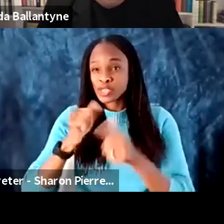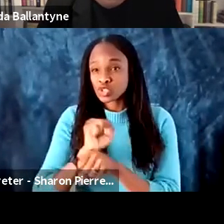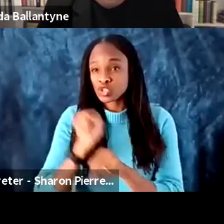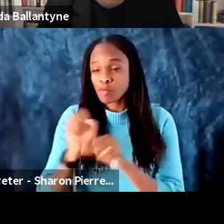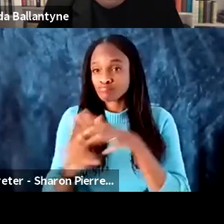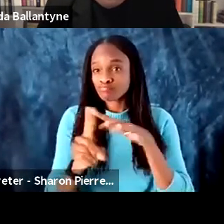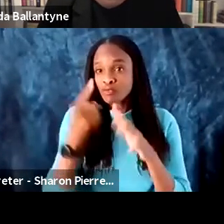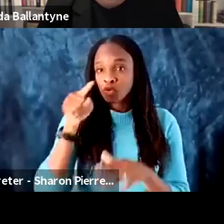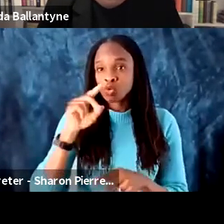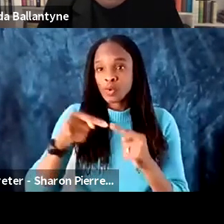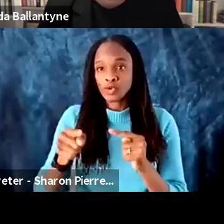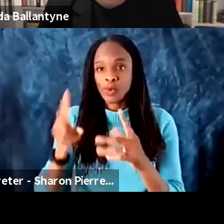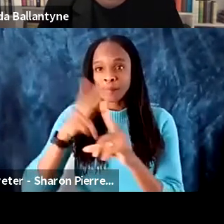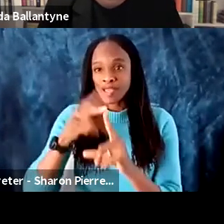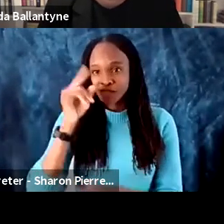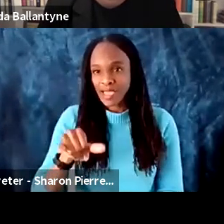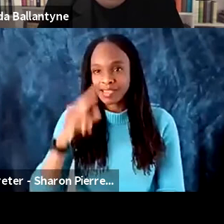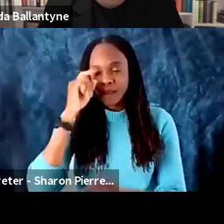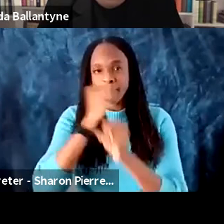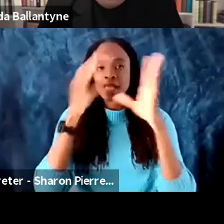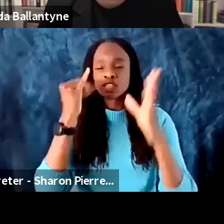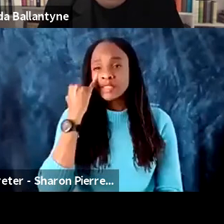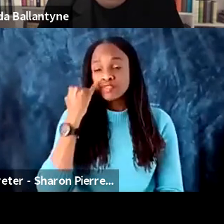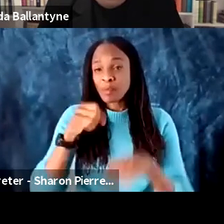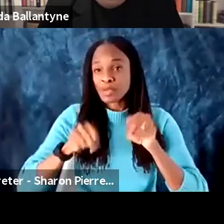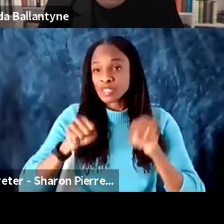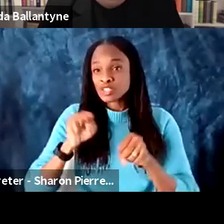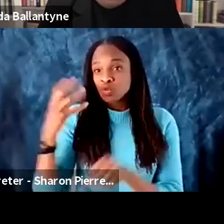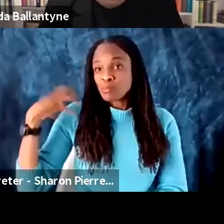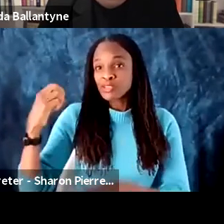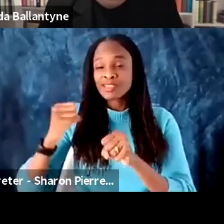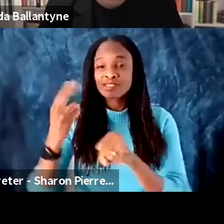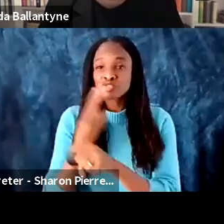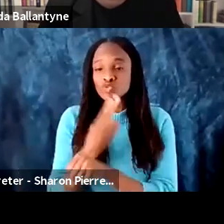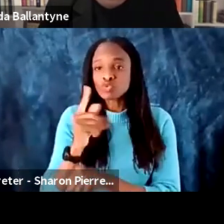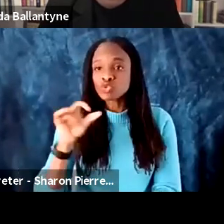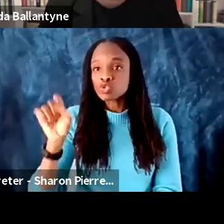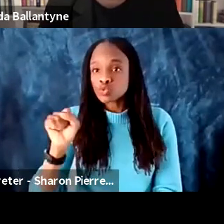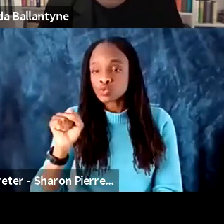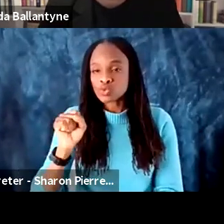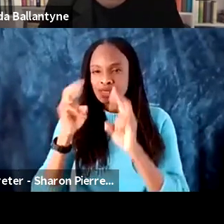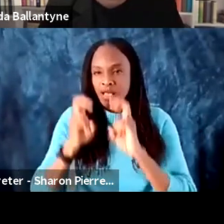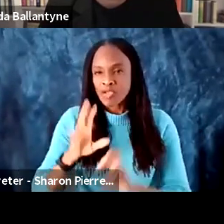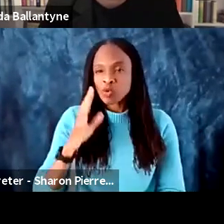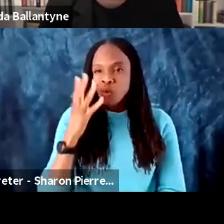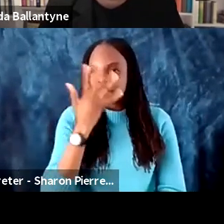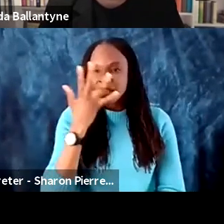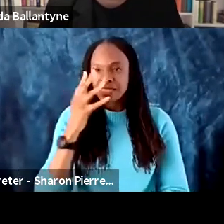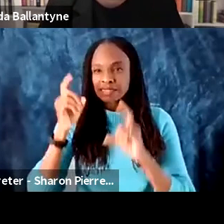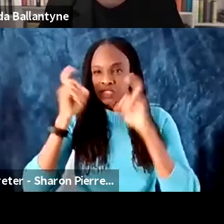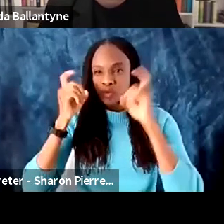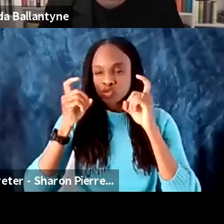were applying for them. Imagine if potential employers could use tools to analyze your facial expressions